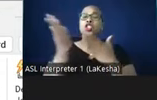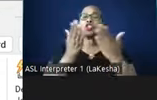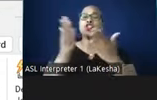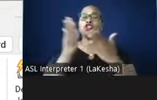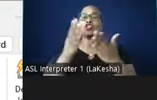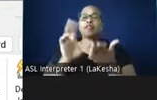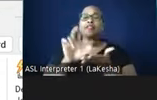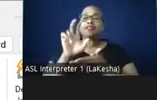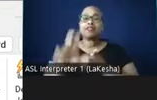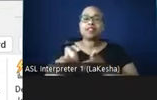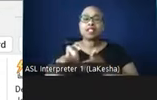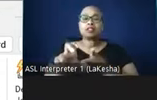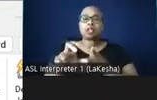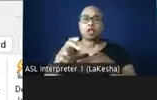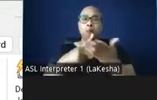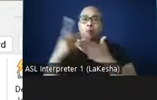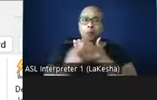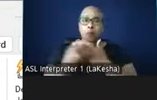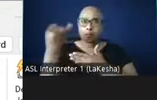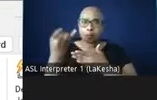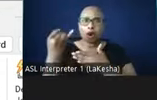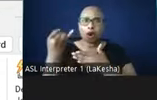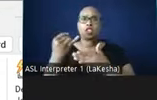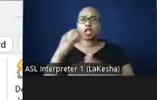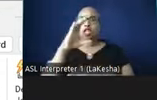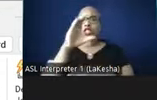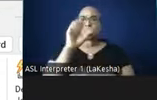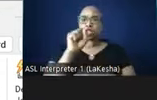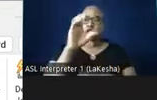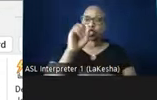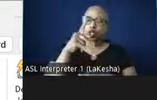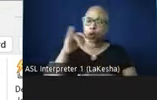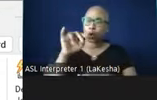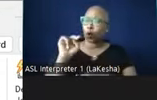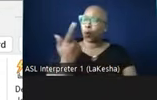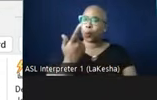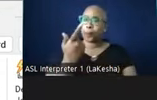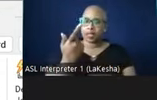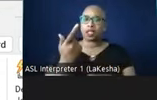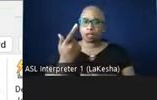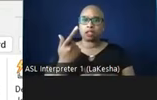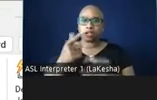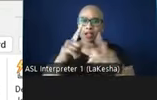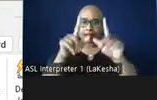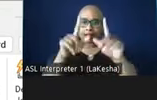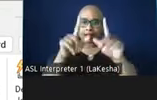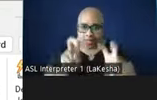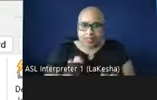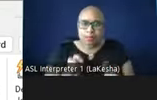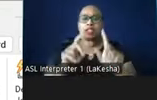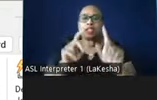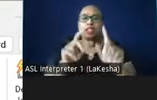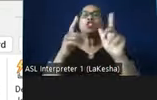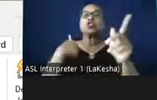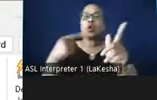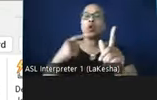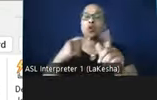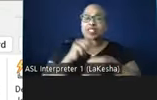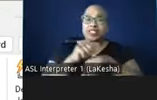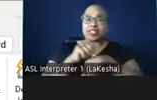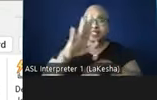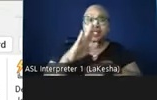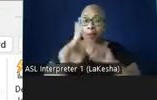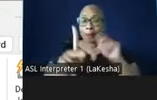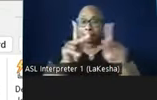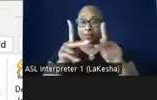project scoping assessments, which were sending out teams of architects and engineers out to parks where they knew sizable